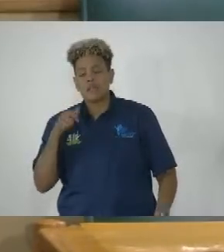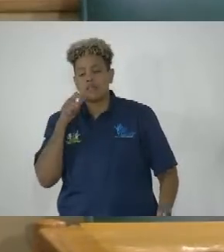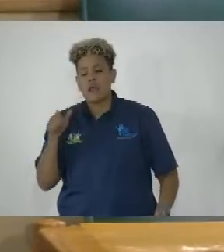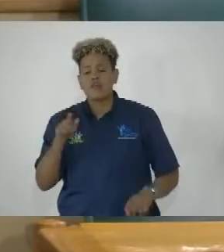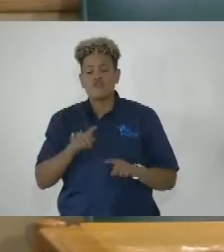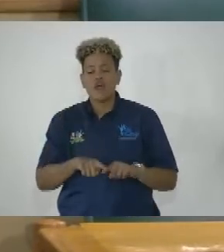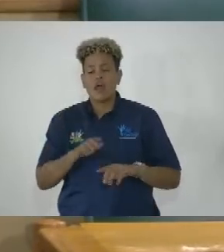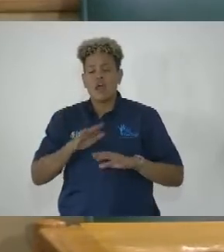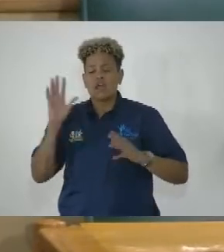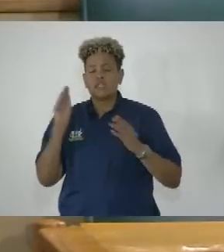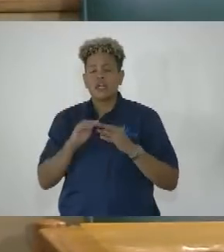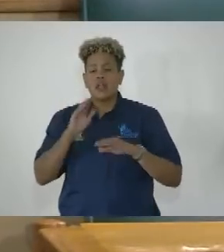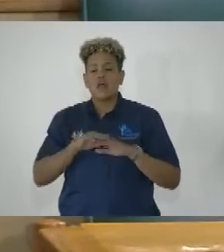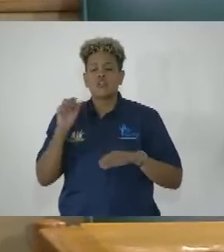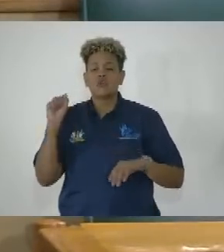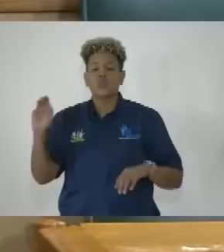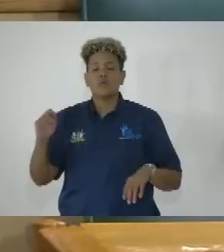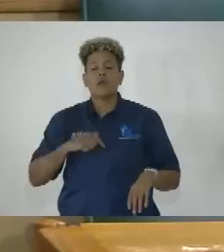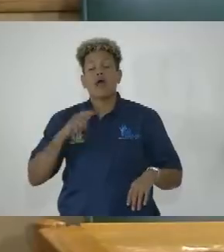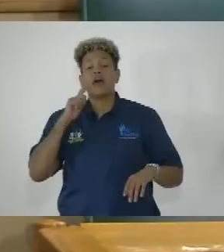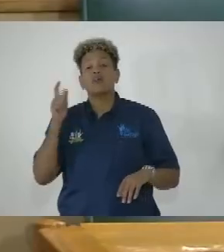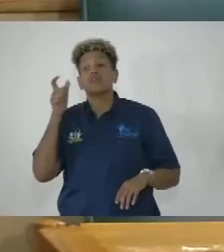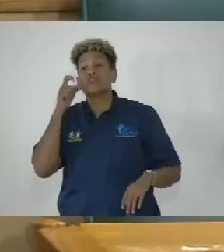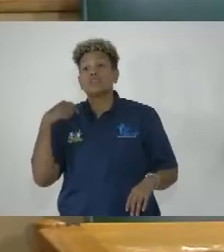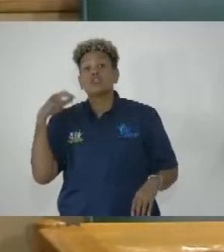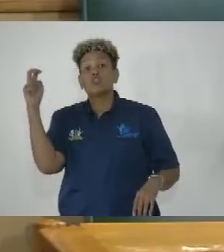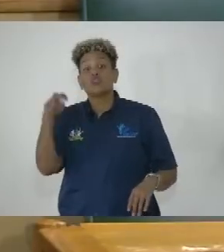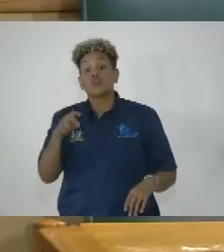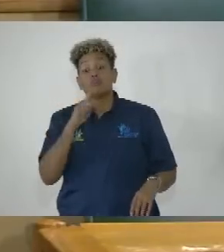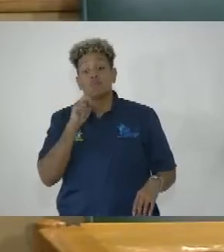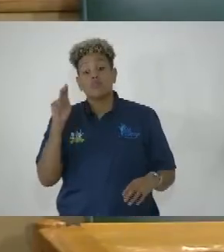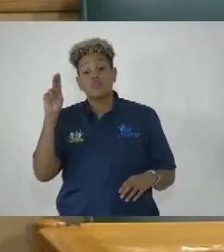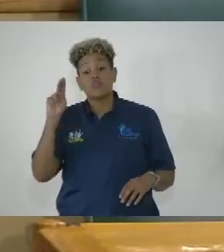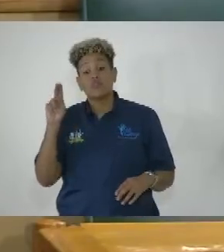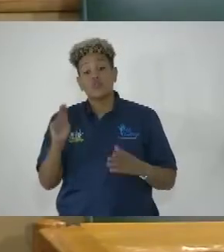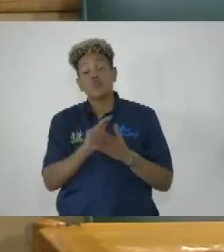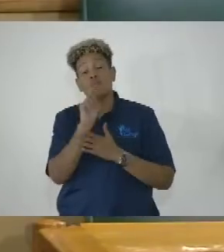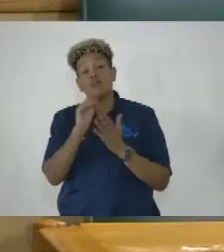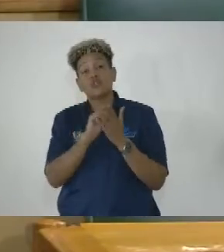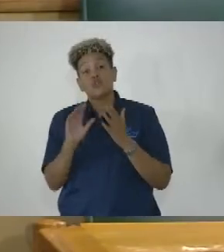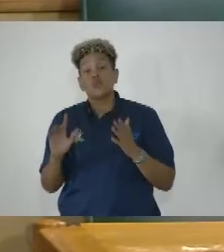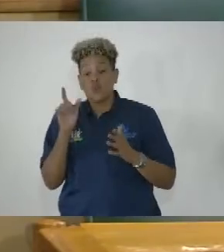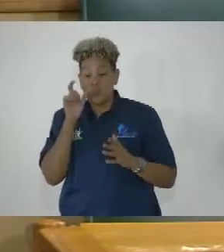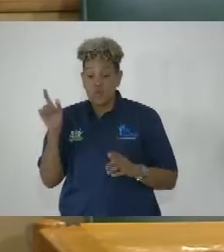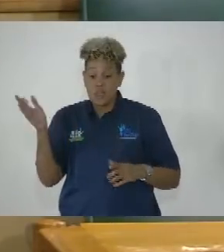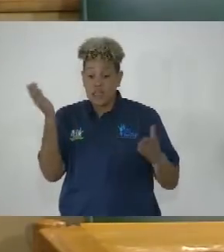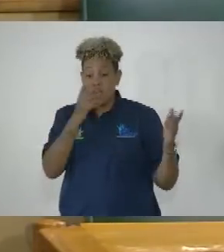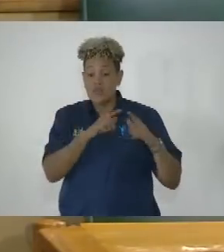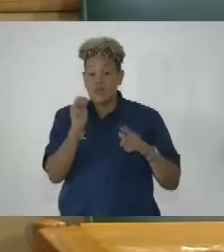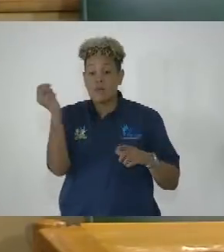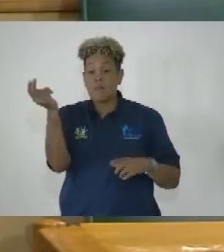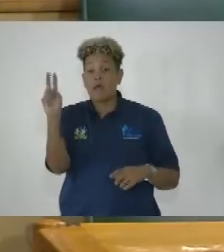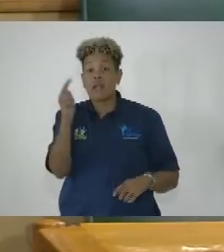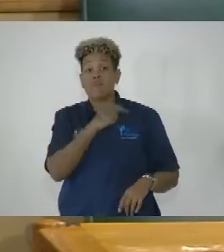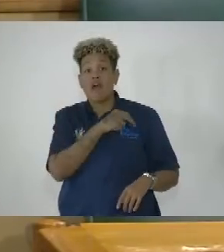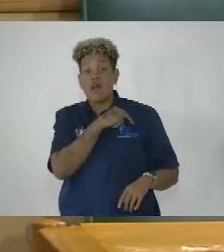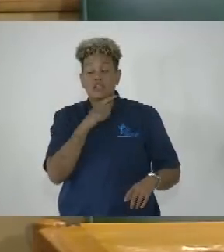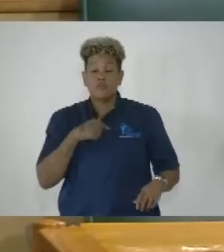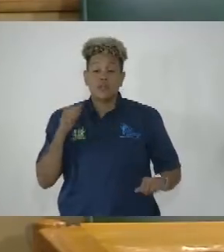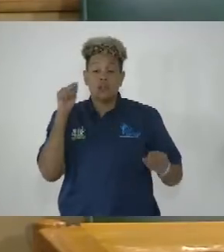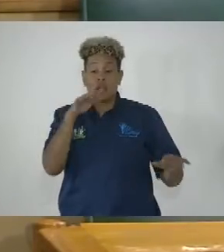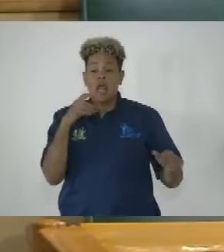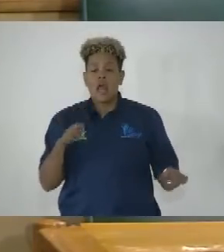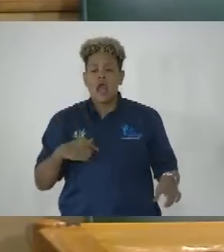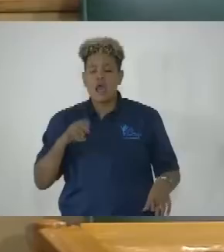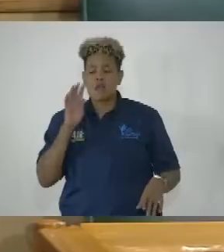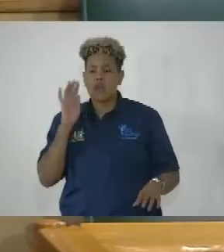relying entirely on social media. I recently visited a university student who had been taken to Mandeville Regional Hospital, and